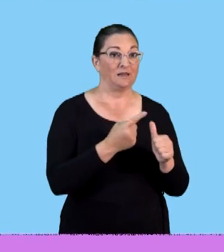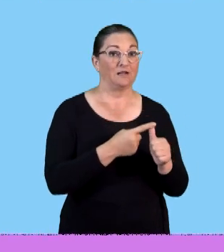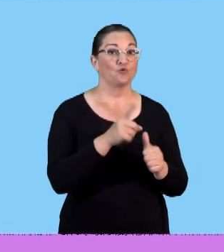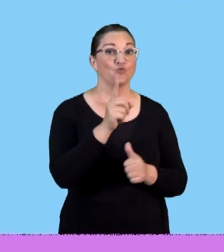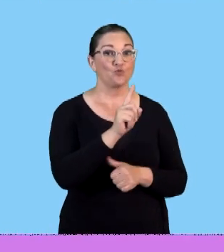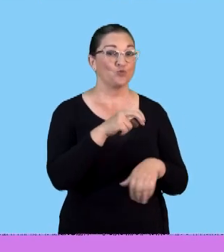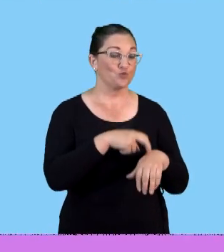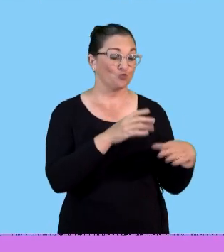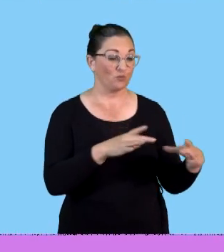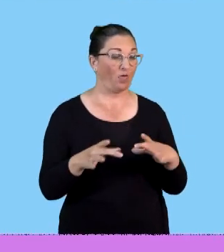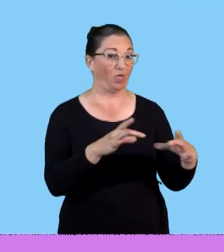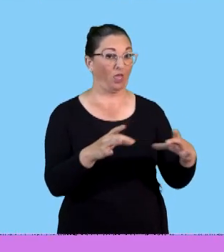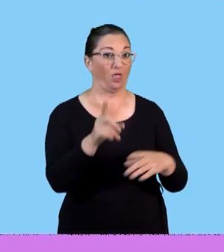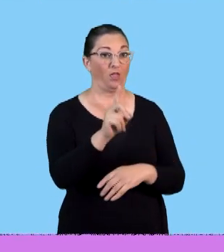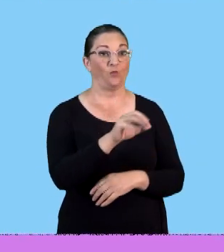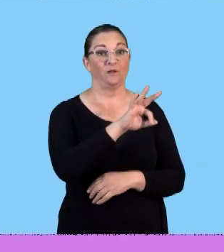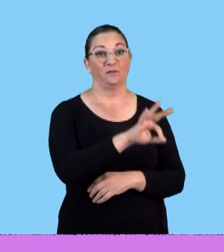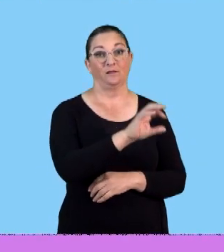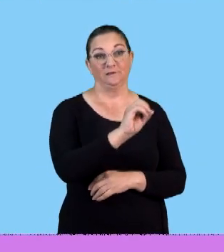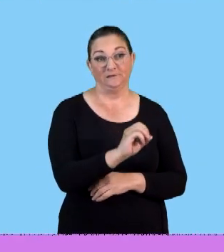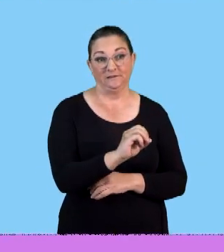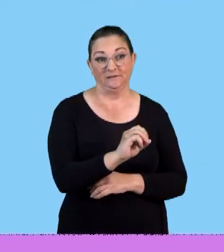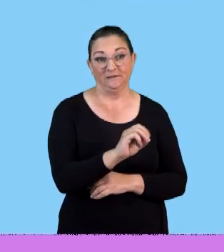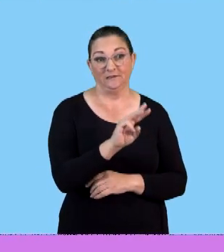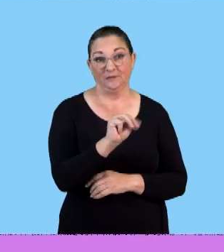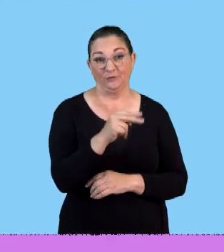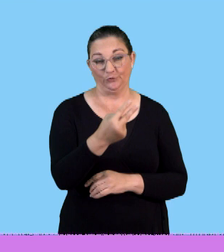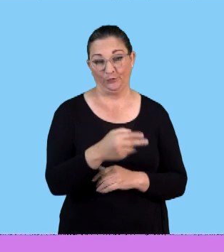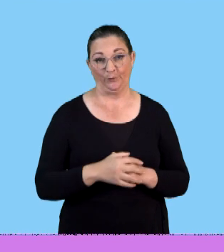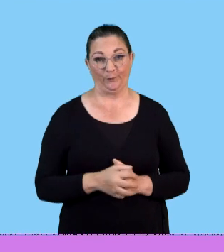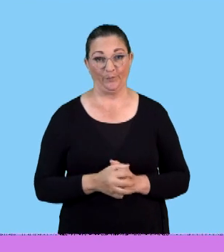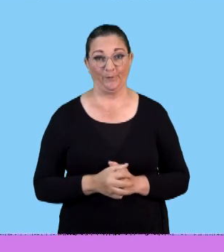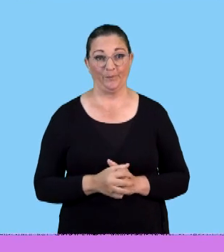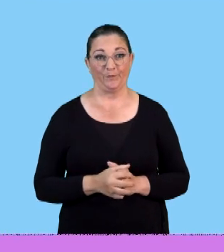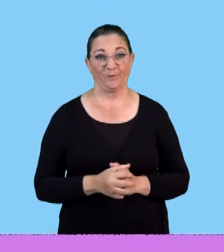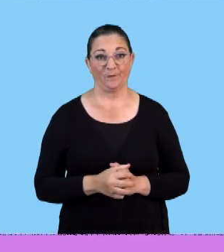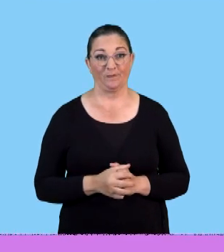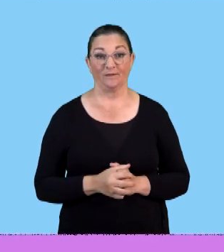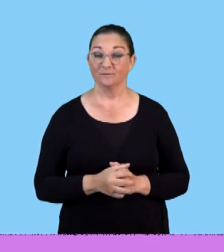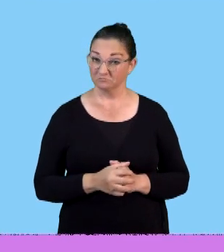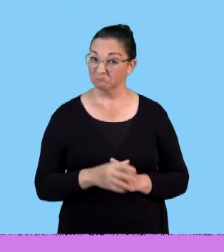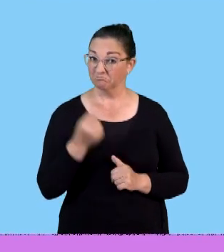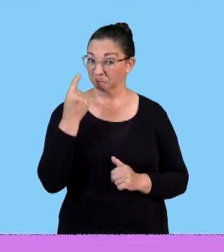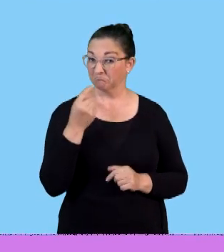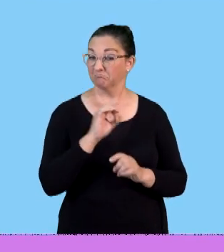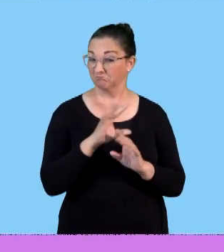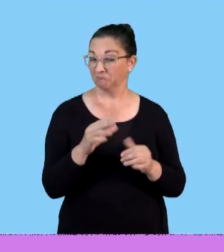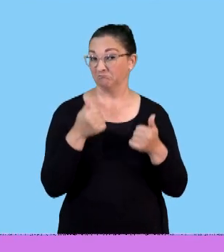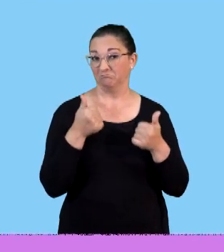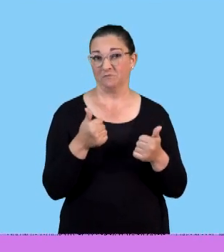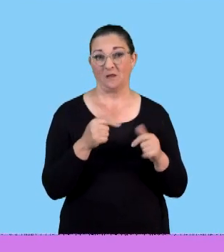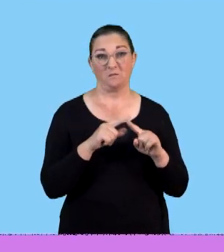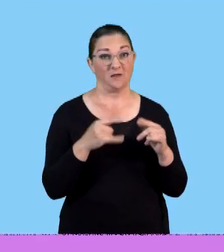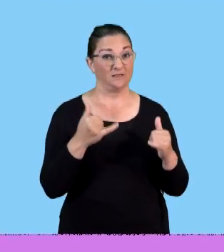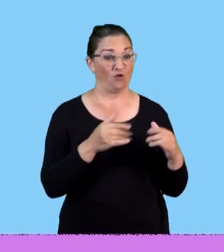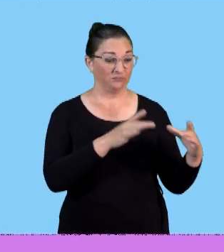with area to be covered by tiles of 30 square meters. Guys, I am sure that is making sense.